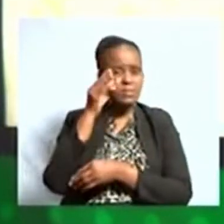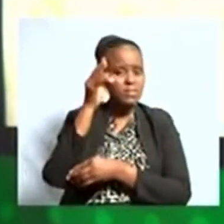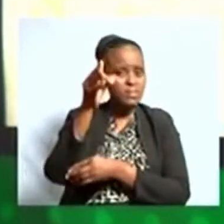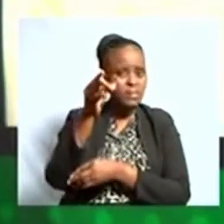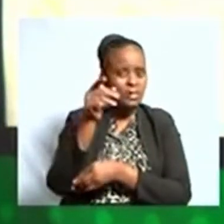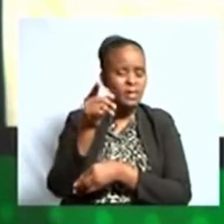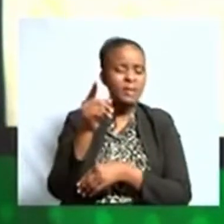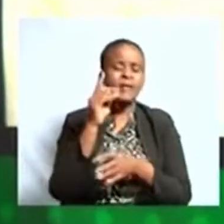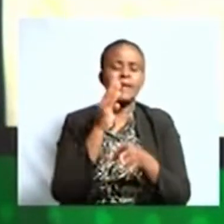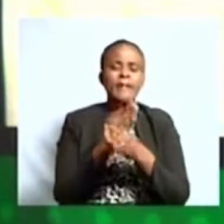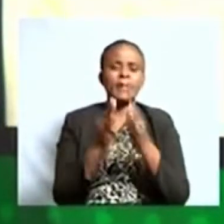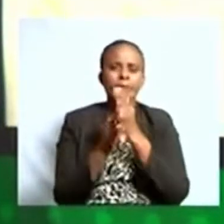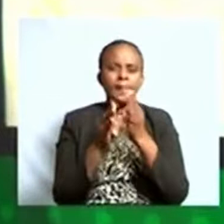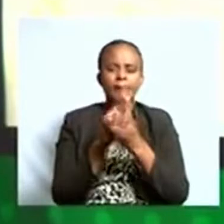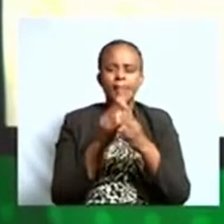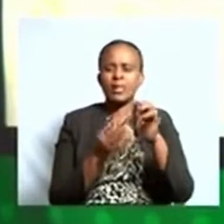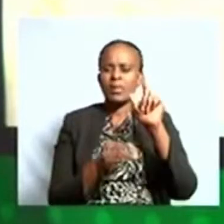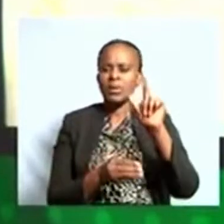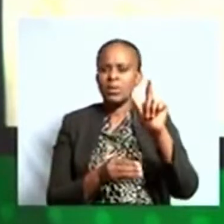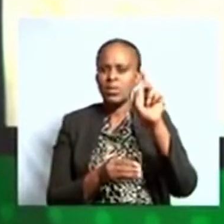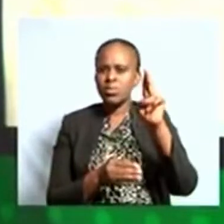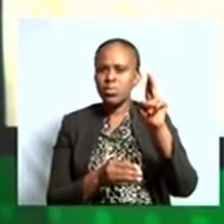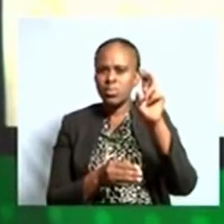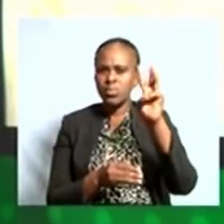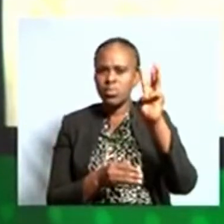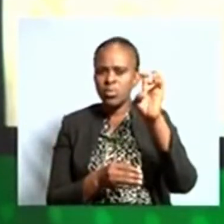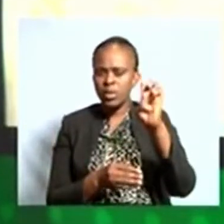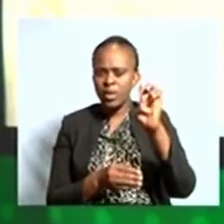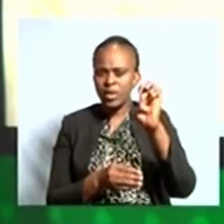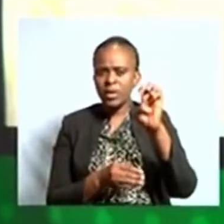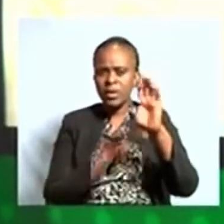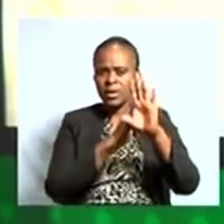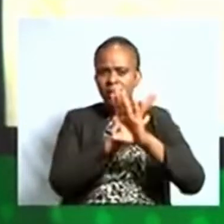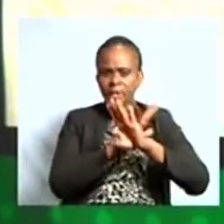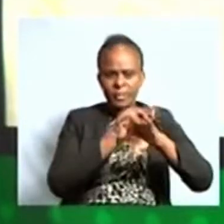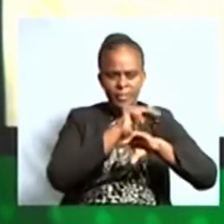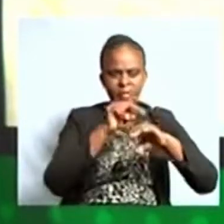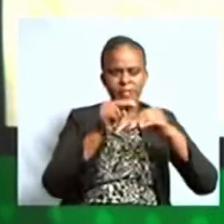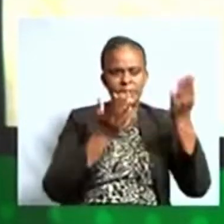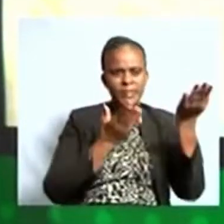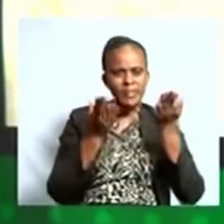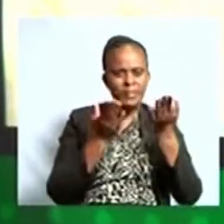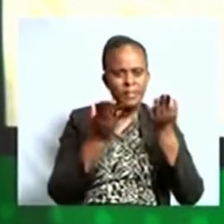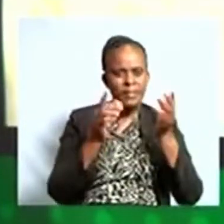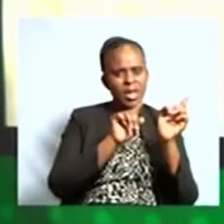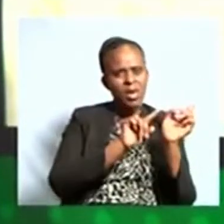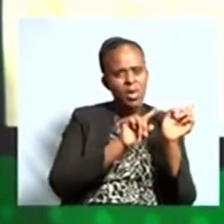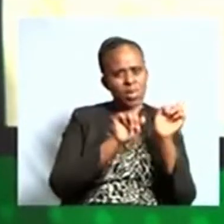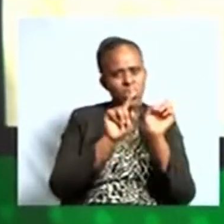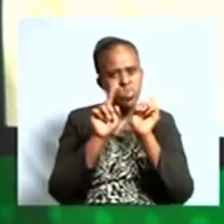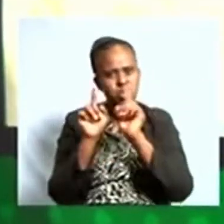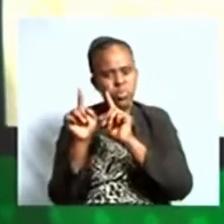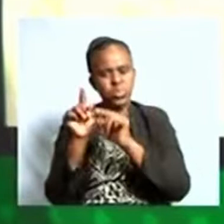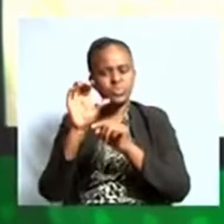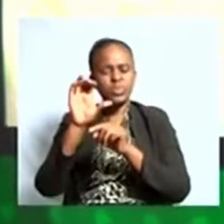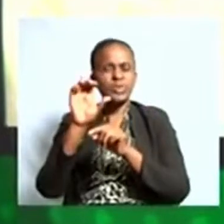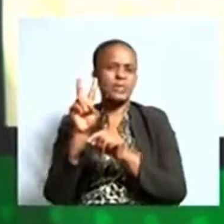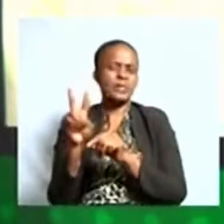doing the Lubwe Road, which is coming from ZNS, going all the way through Chamba